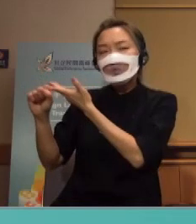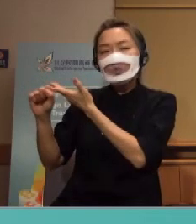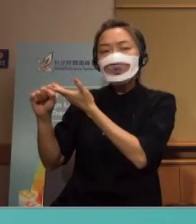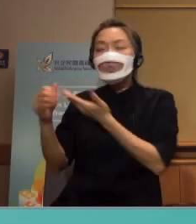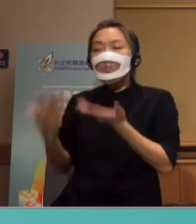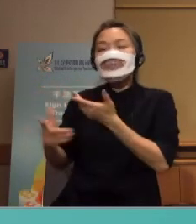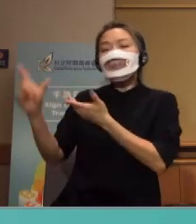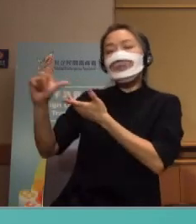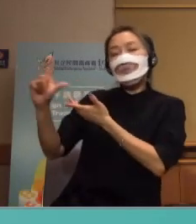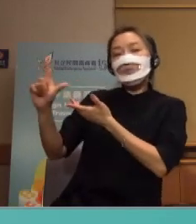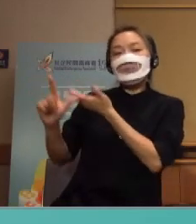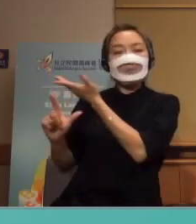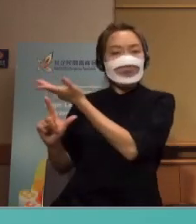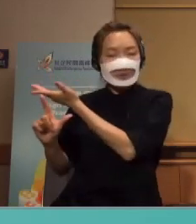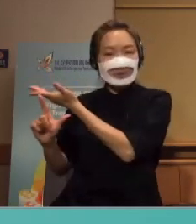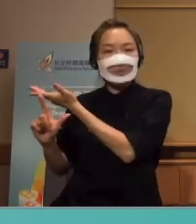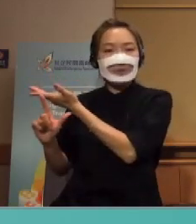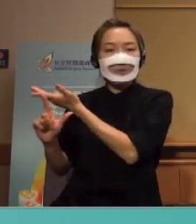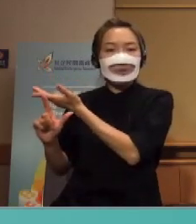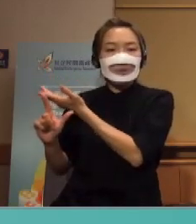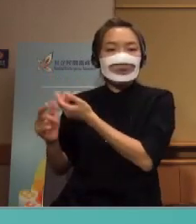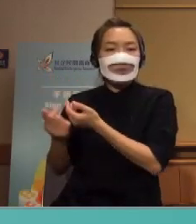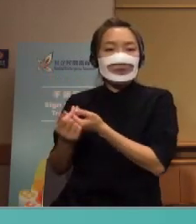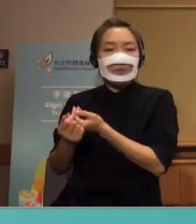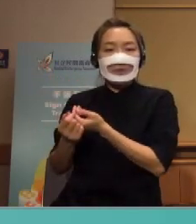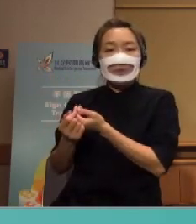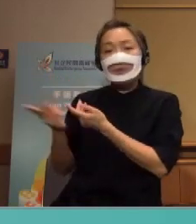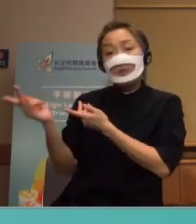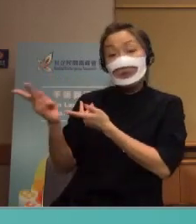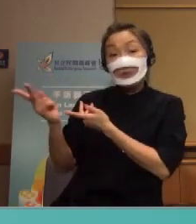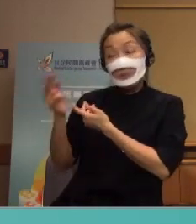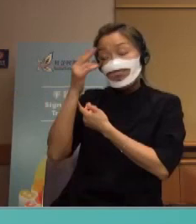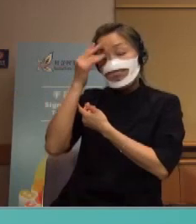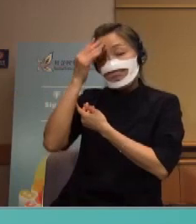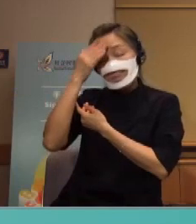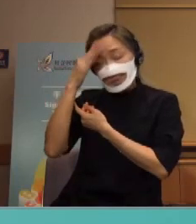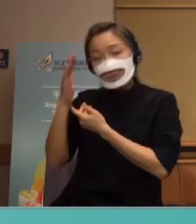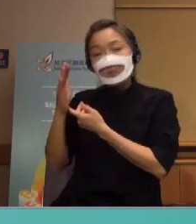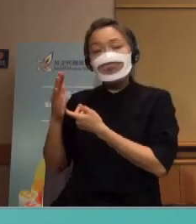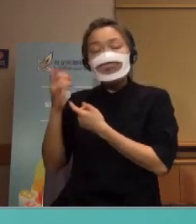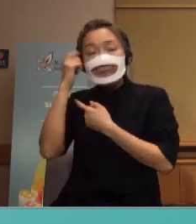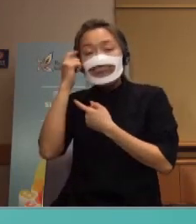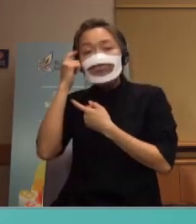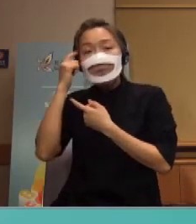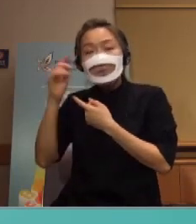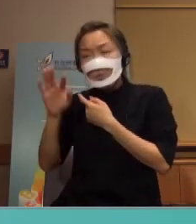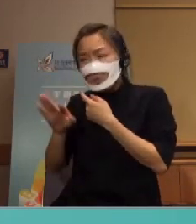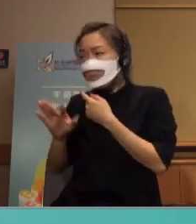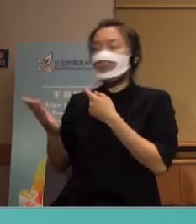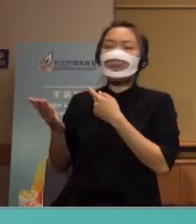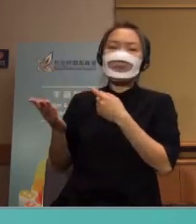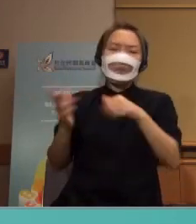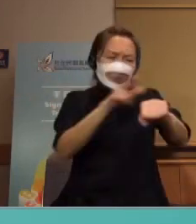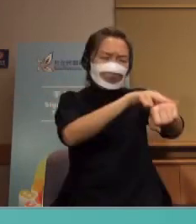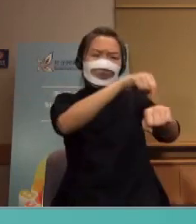in the metaverse is quite a cool experience, because your profile photo, you don't have to make yourself different, right? You can just